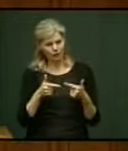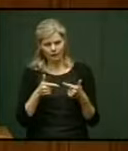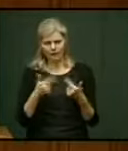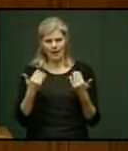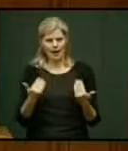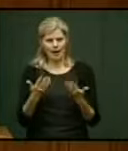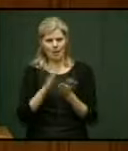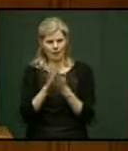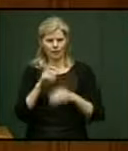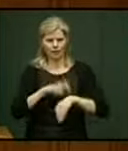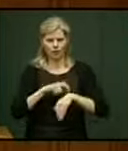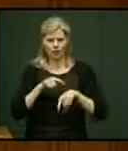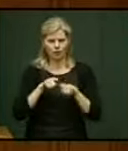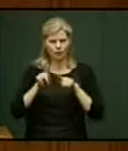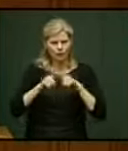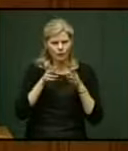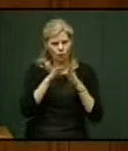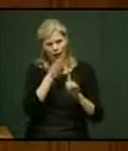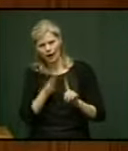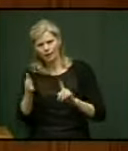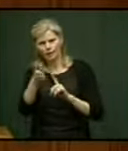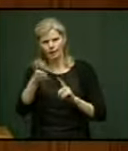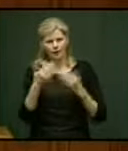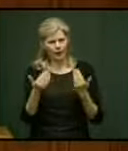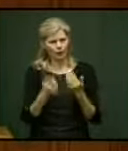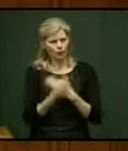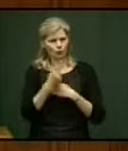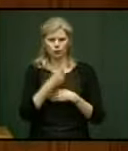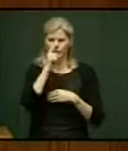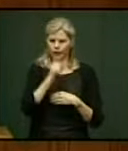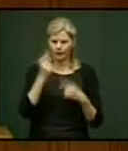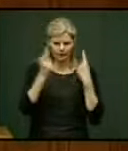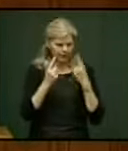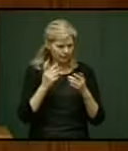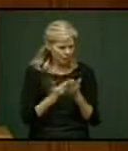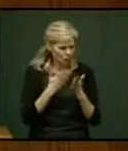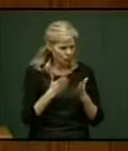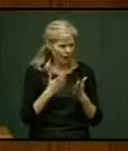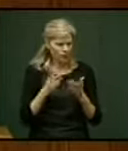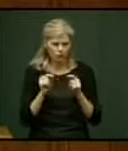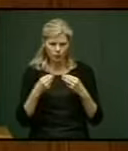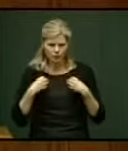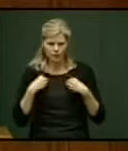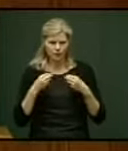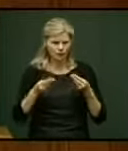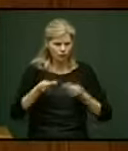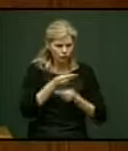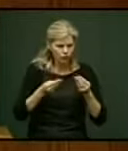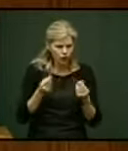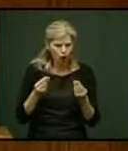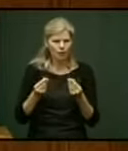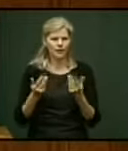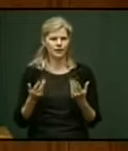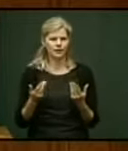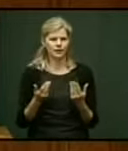things differently. We have an opportunity to improve the ways we live and do business, and it will enable us, our children, and